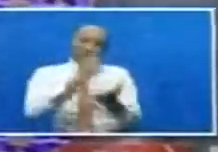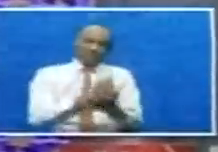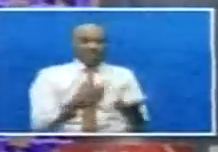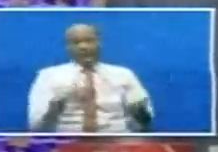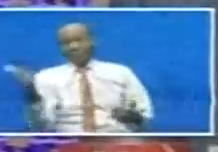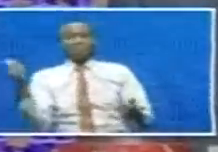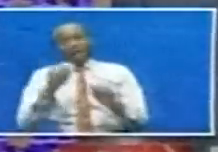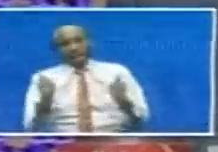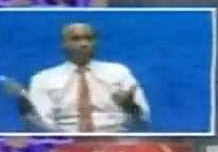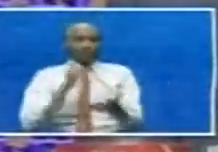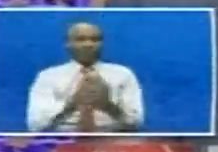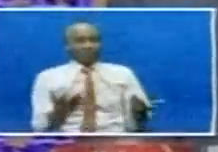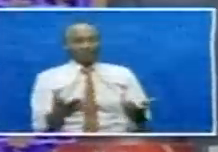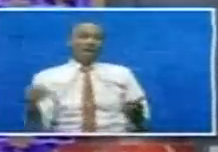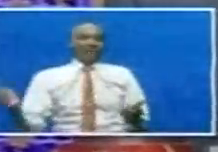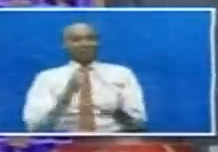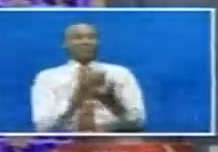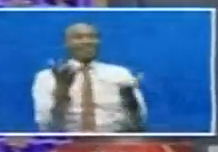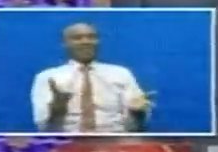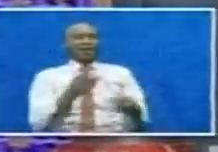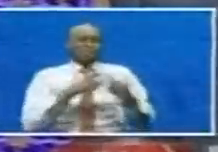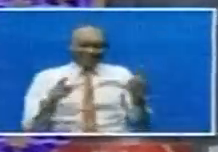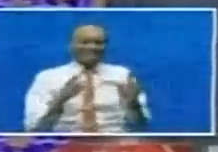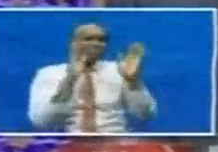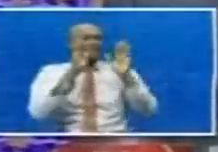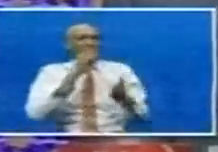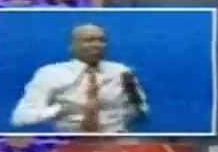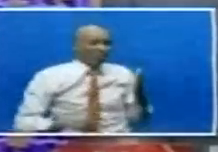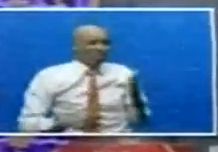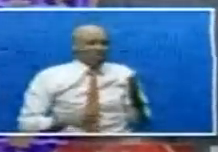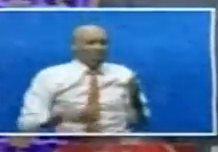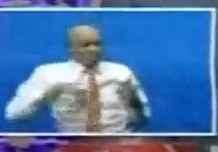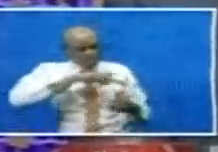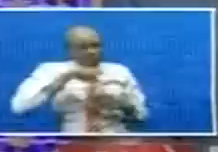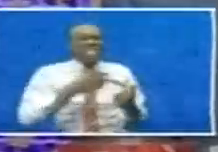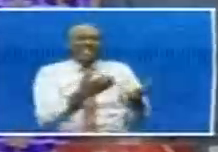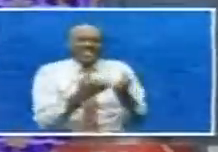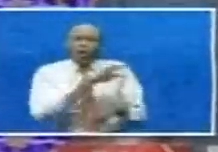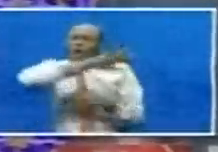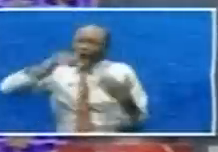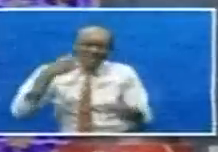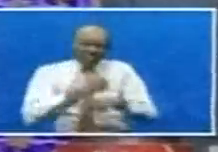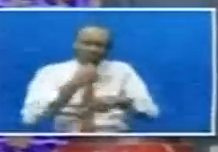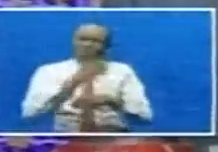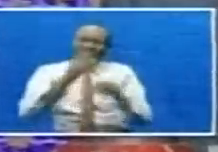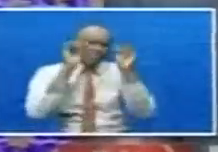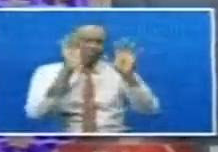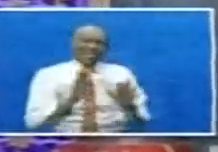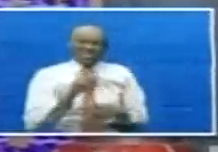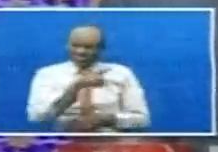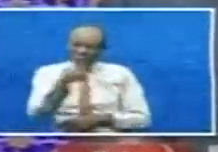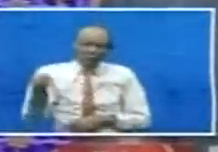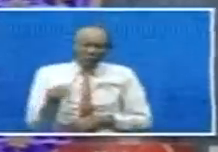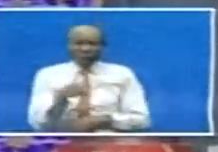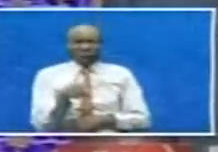critical issue to me is this. Do we need all these parastatal institutions or state-owned